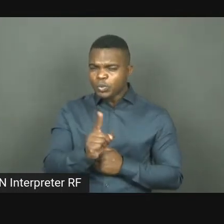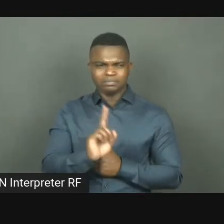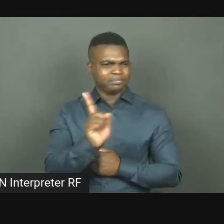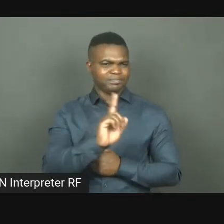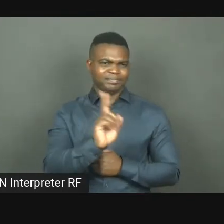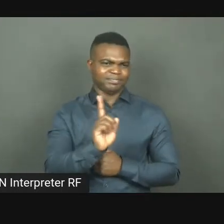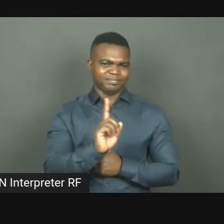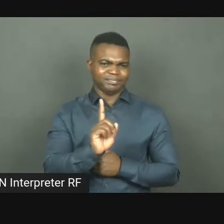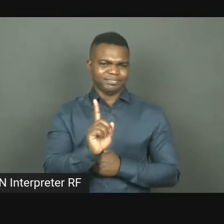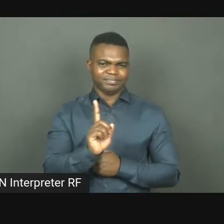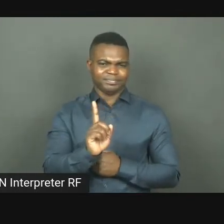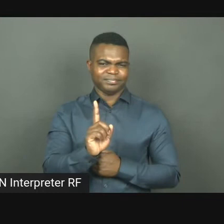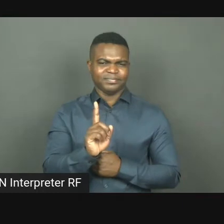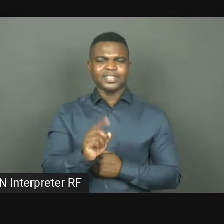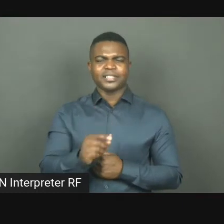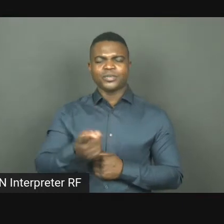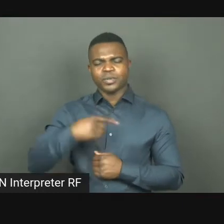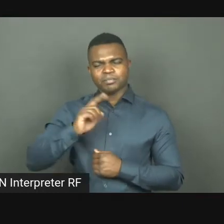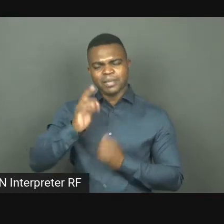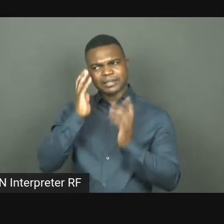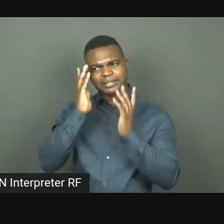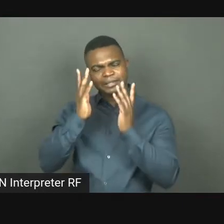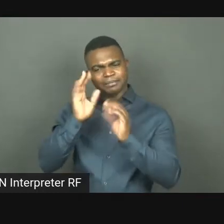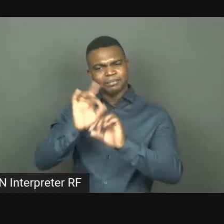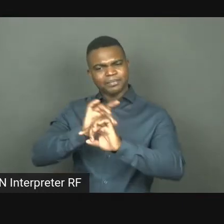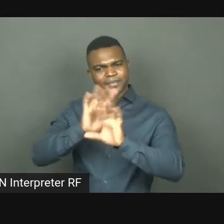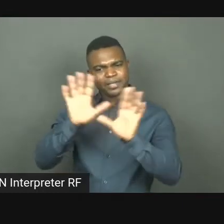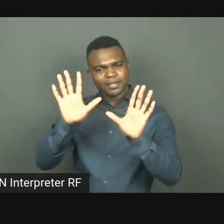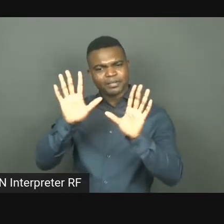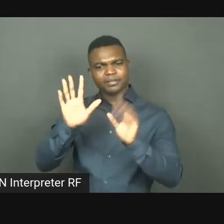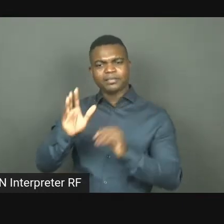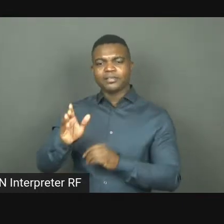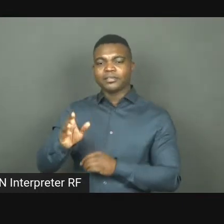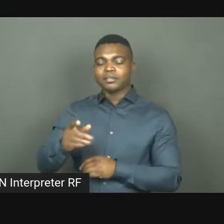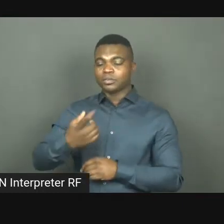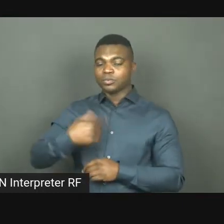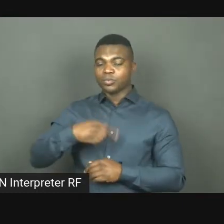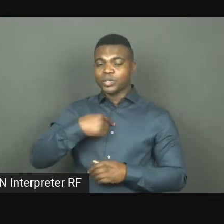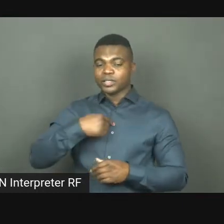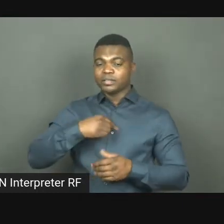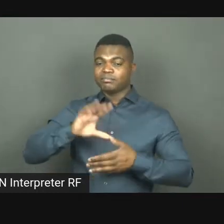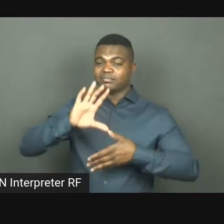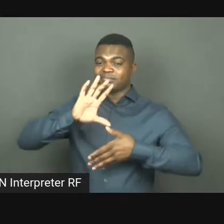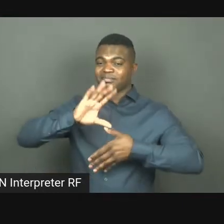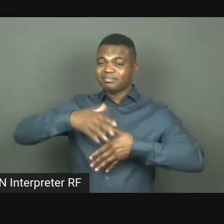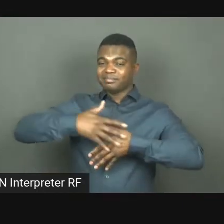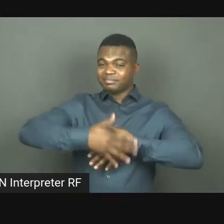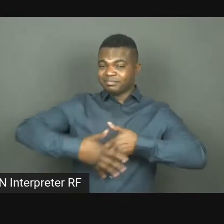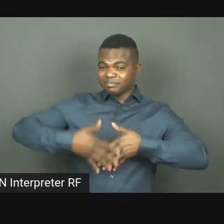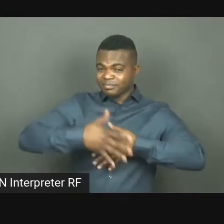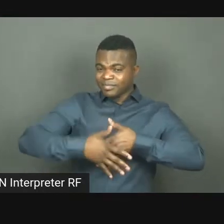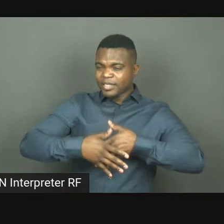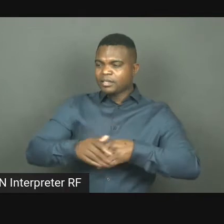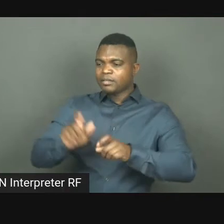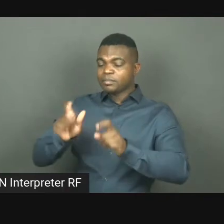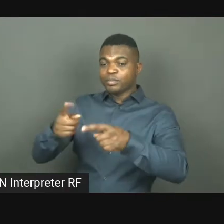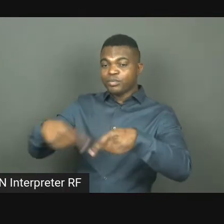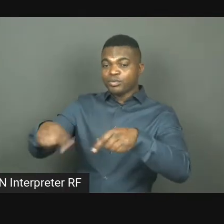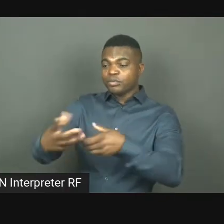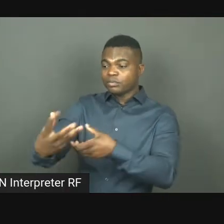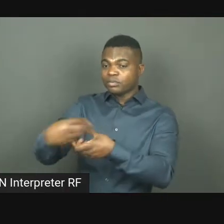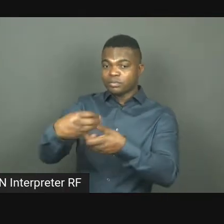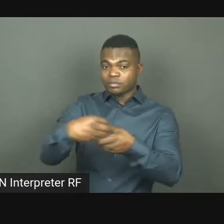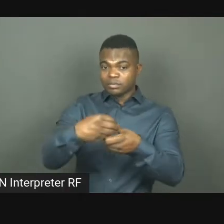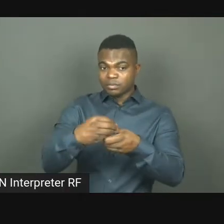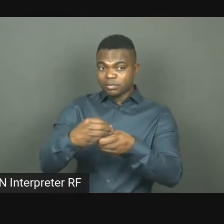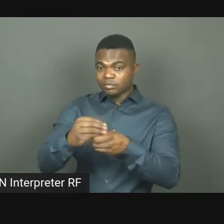which liberation theology first grew, the articulation was more nuanced and more multifaceted. And it was more the idea that